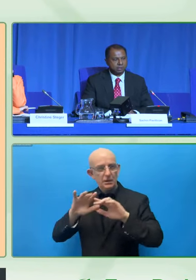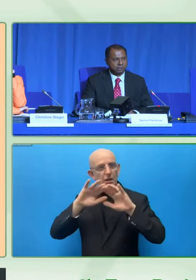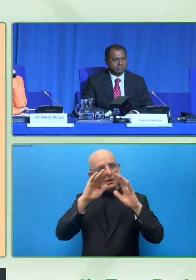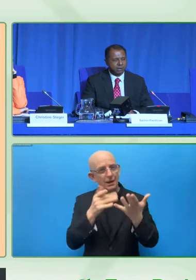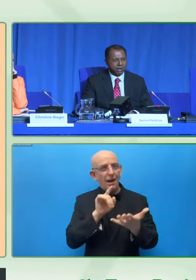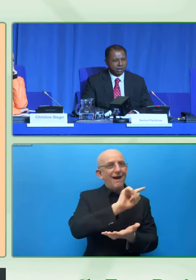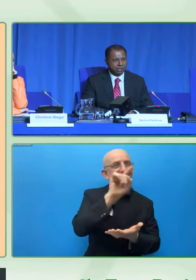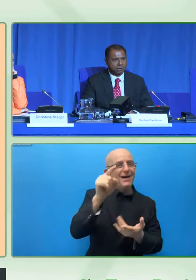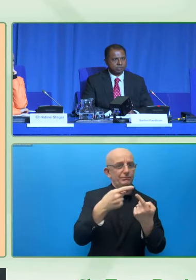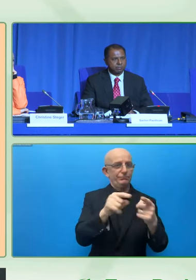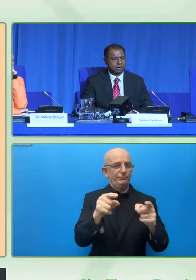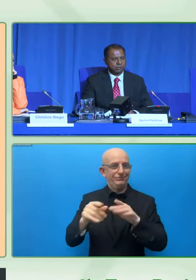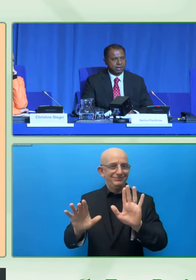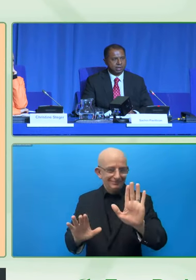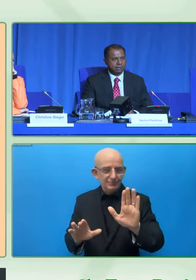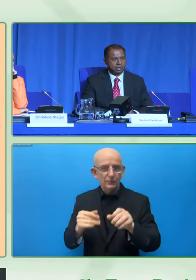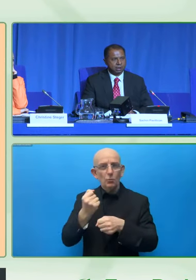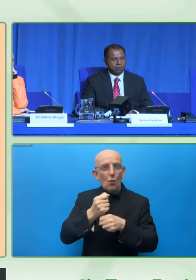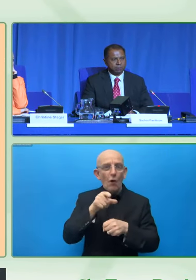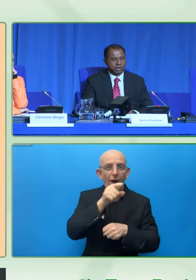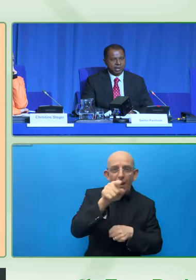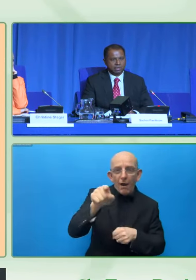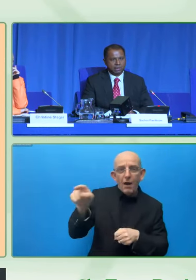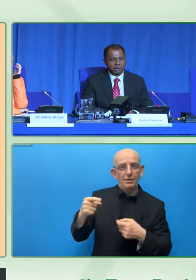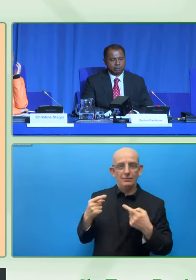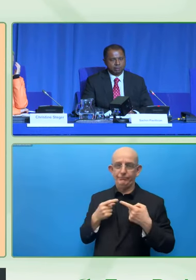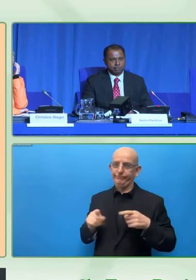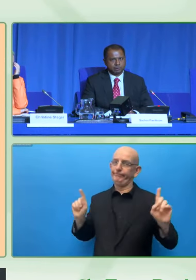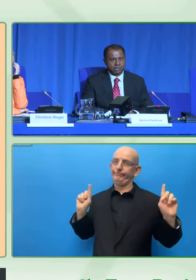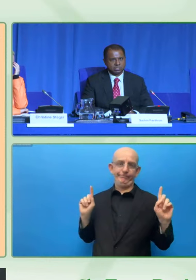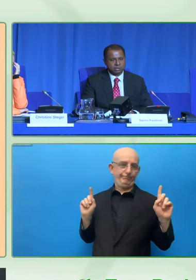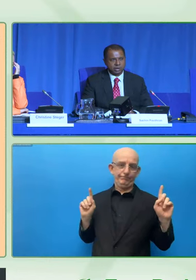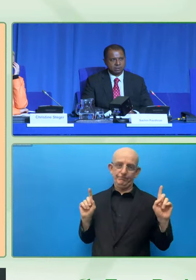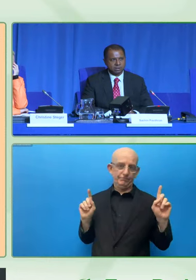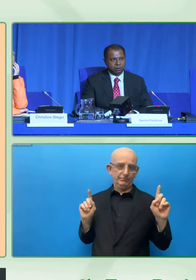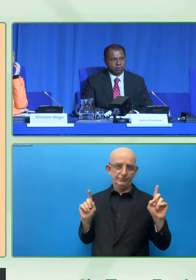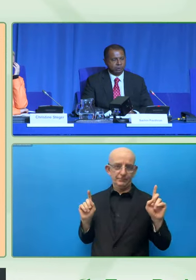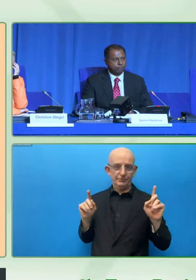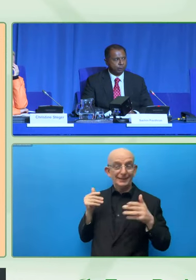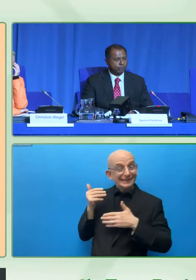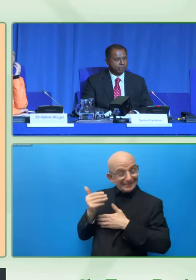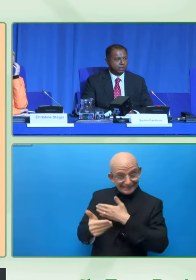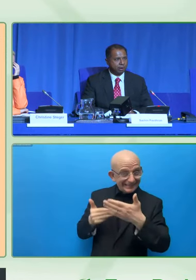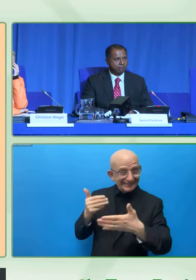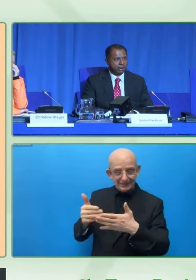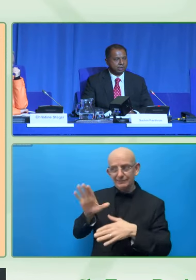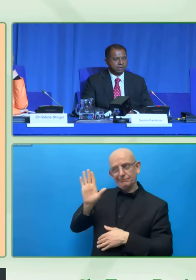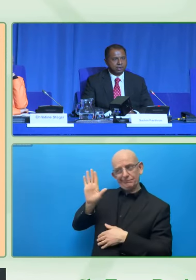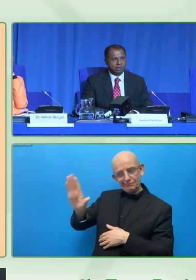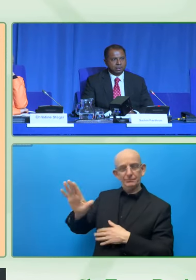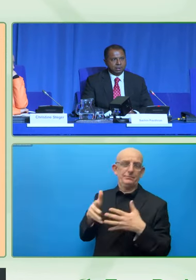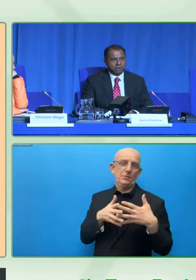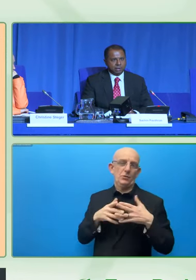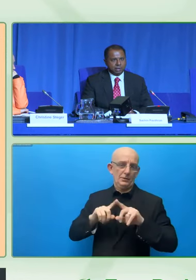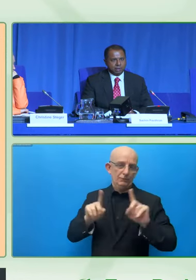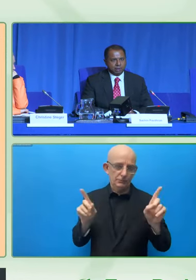since the Architectural Barriers Act, or the ADA or the Rehabilitation Act, or the Affordable Care Act,